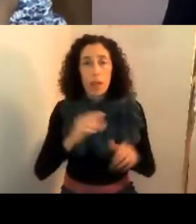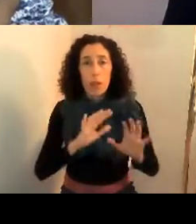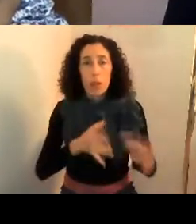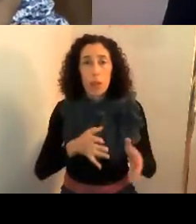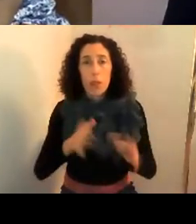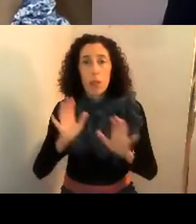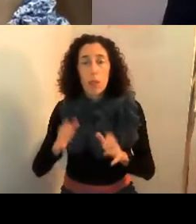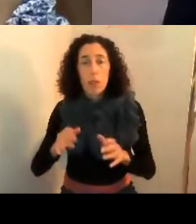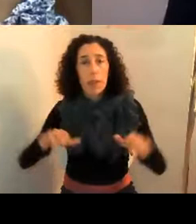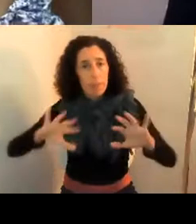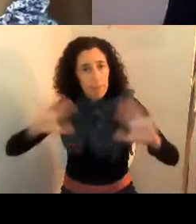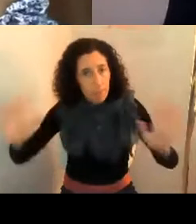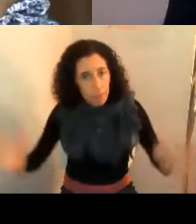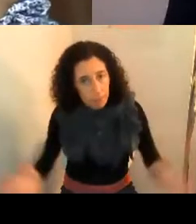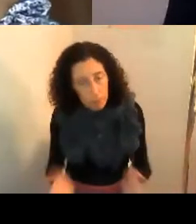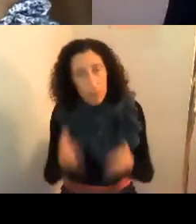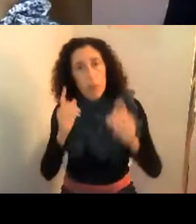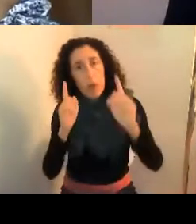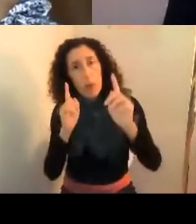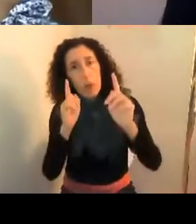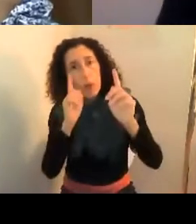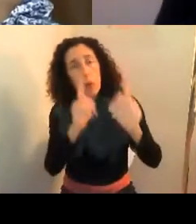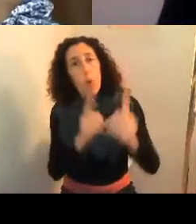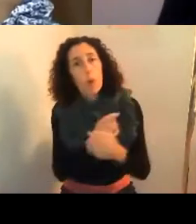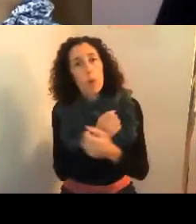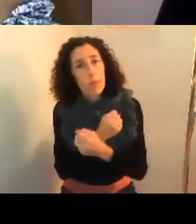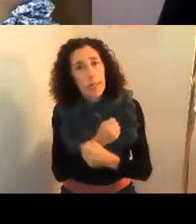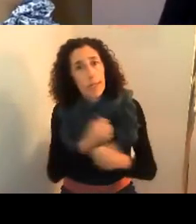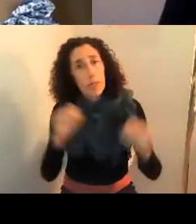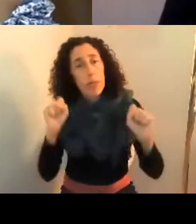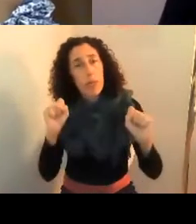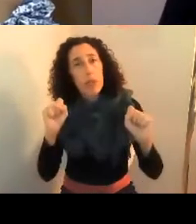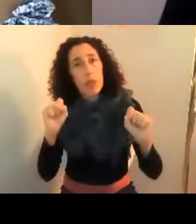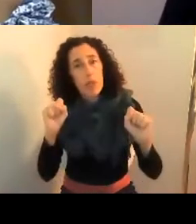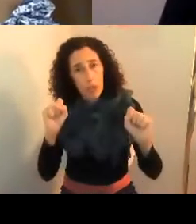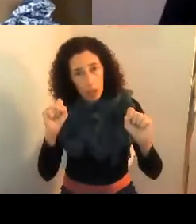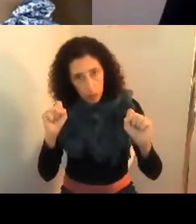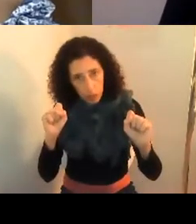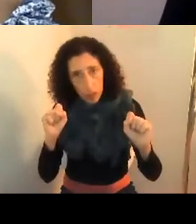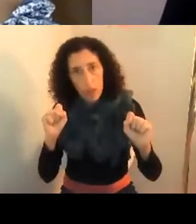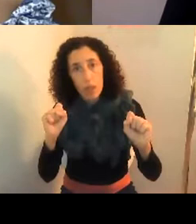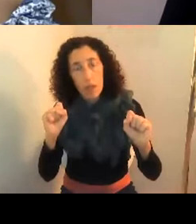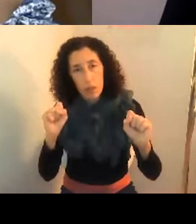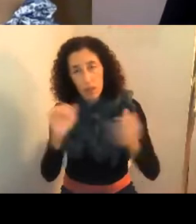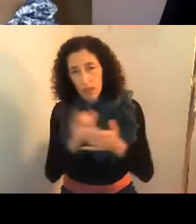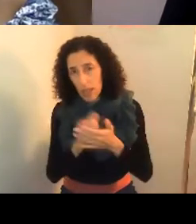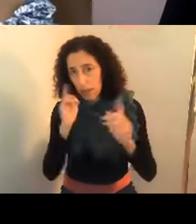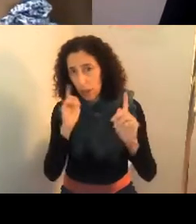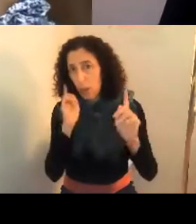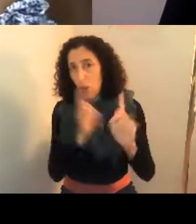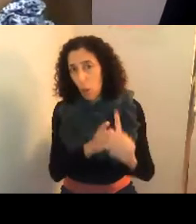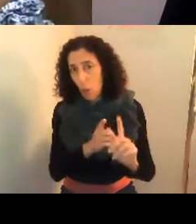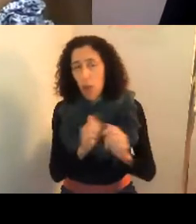collective liberation. And so the third way that I find it